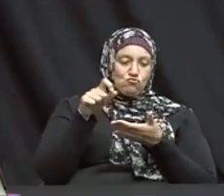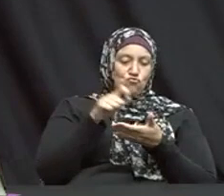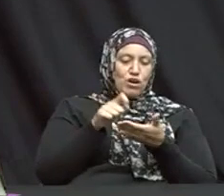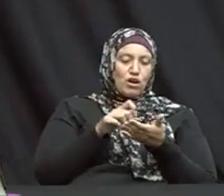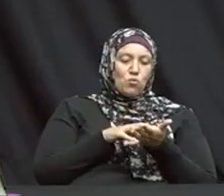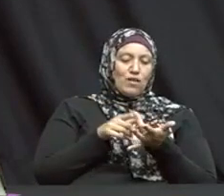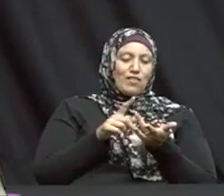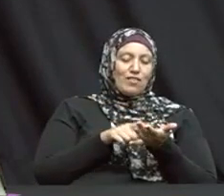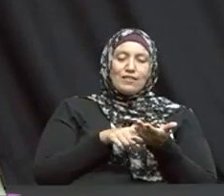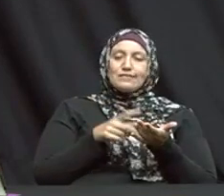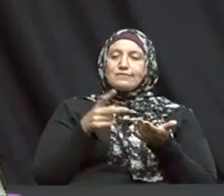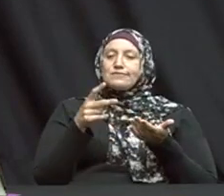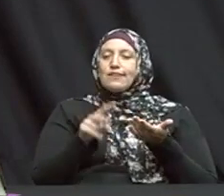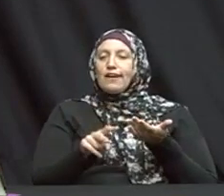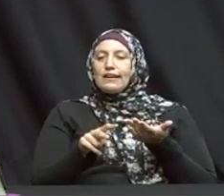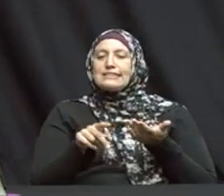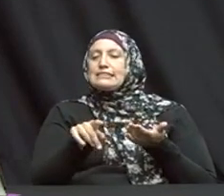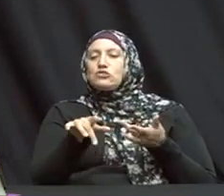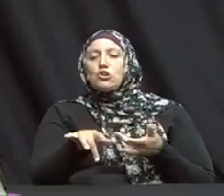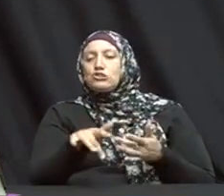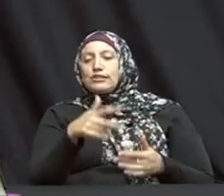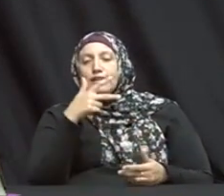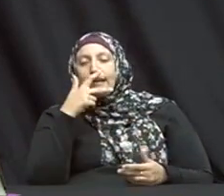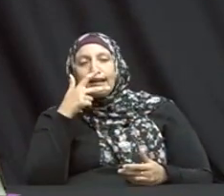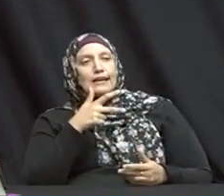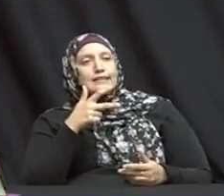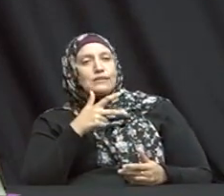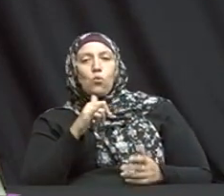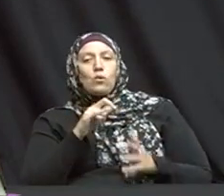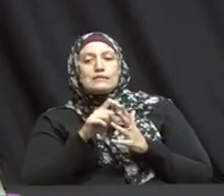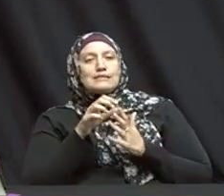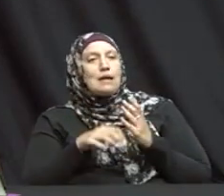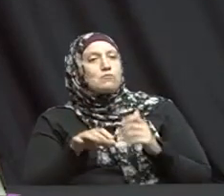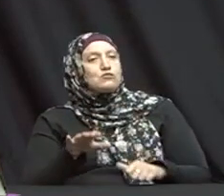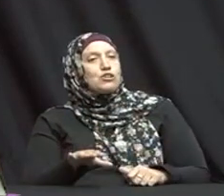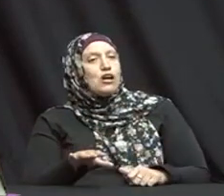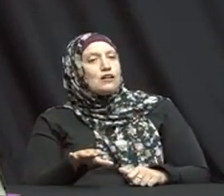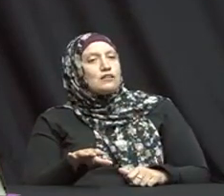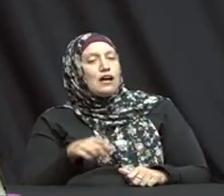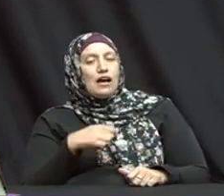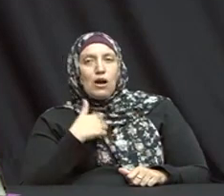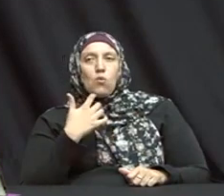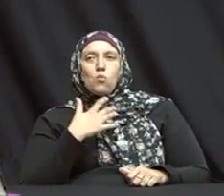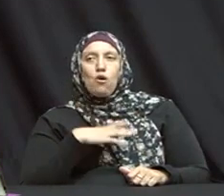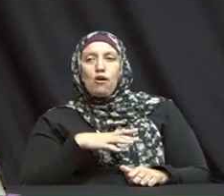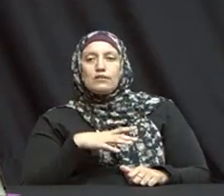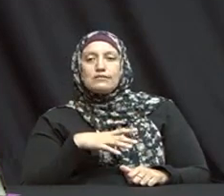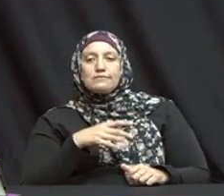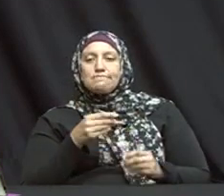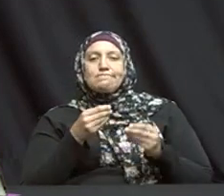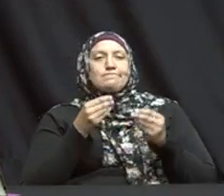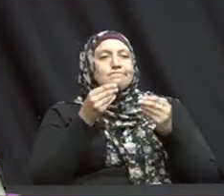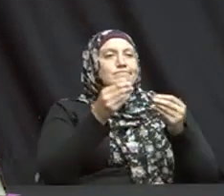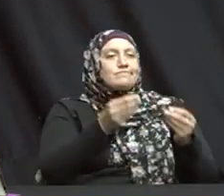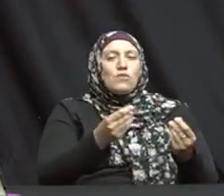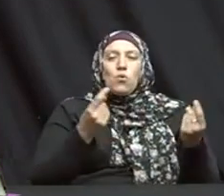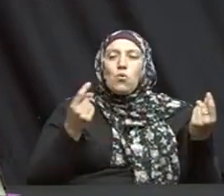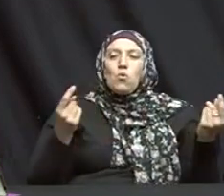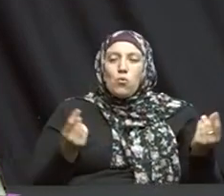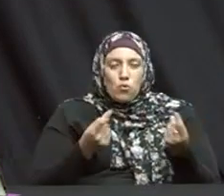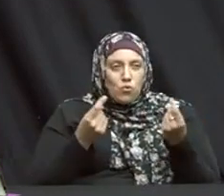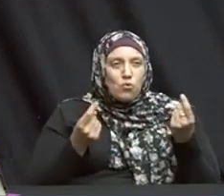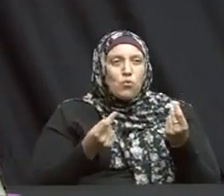manage how the wealth, it's like passing on wealth to an 18 or a 20-year-old. They may not have